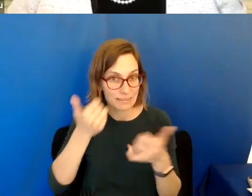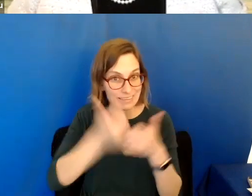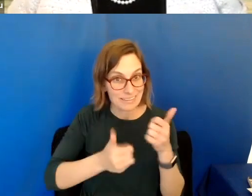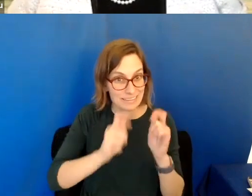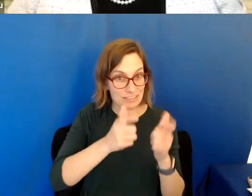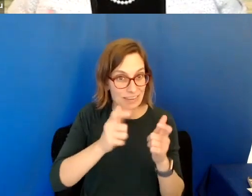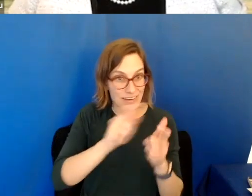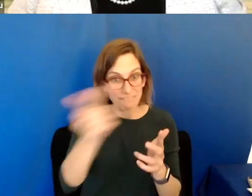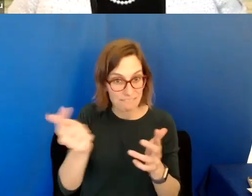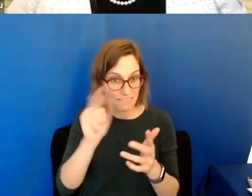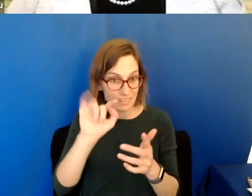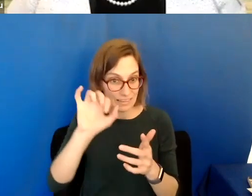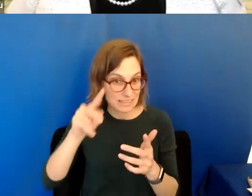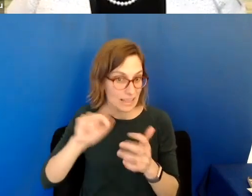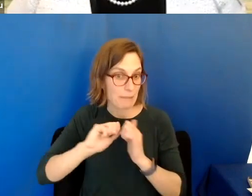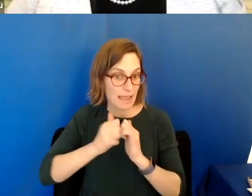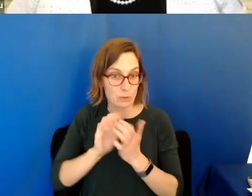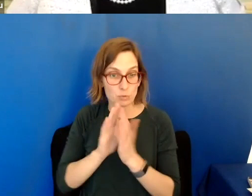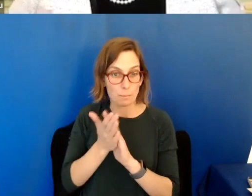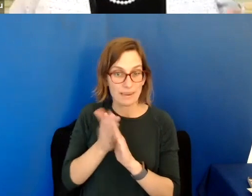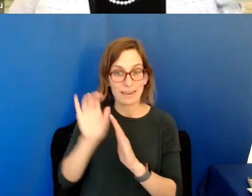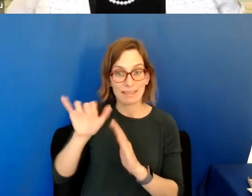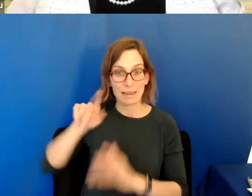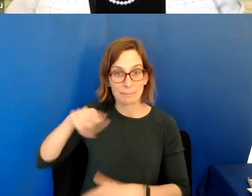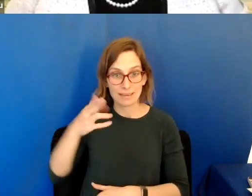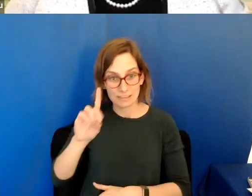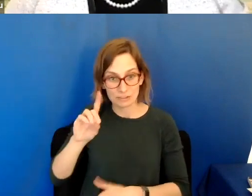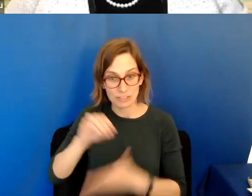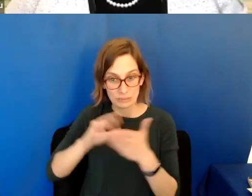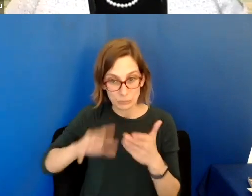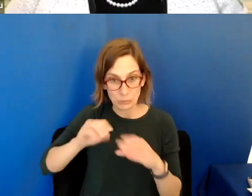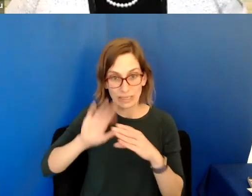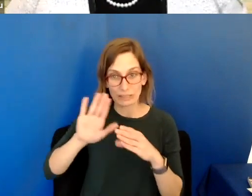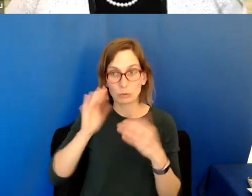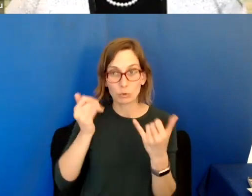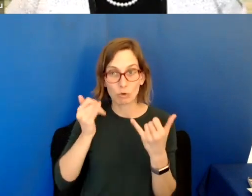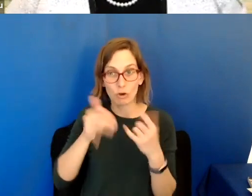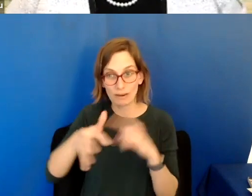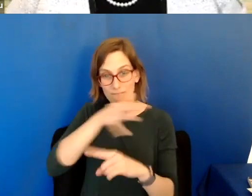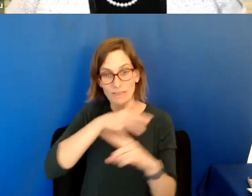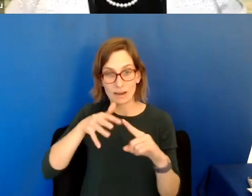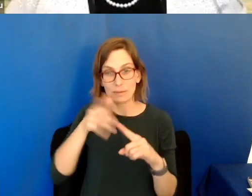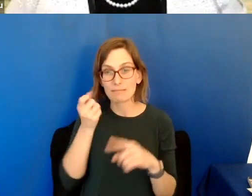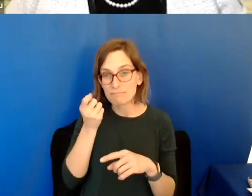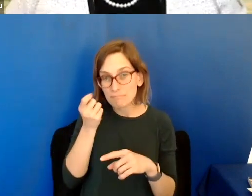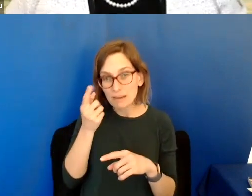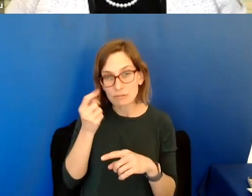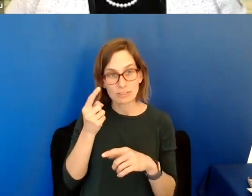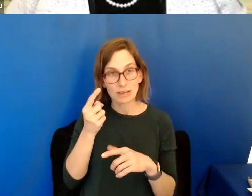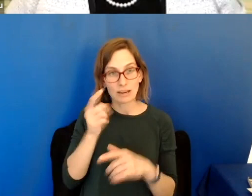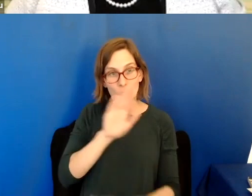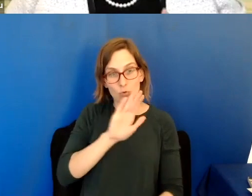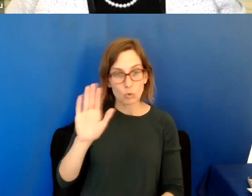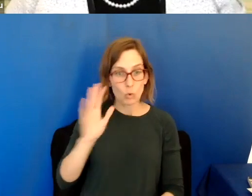how to be that PhD student in your current environment, understanding that what you're